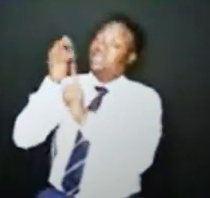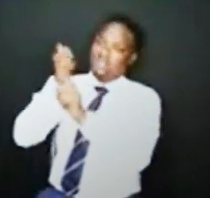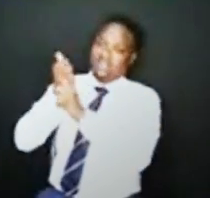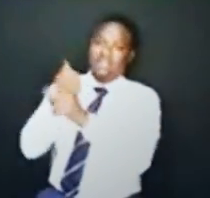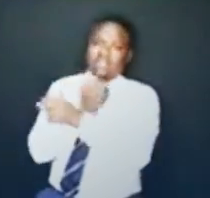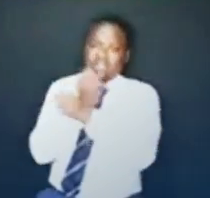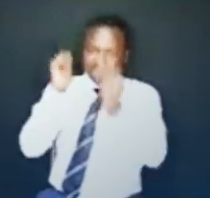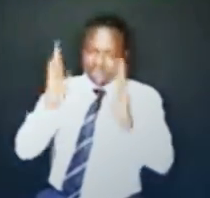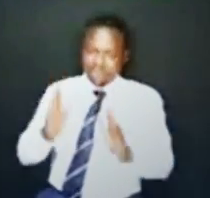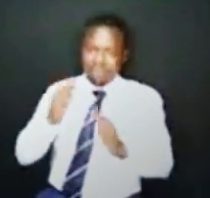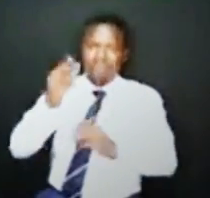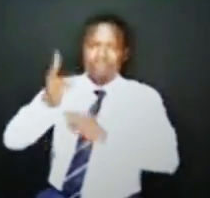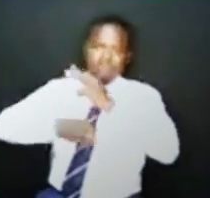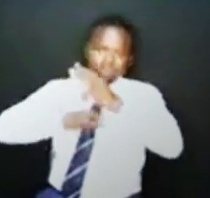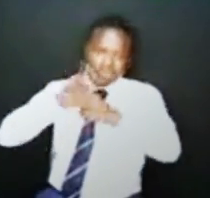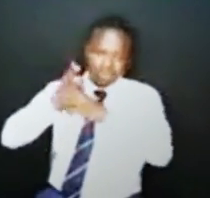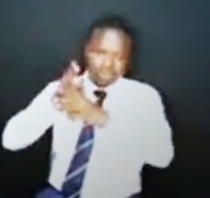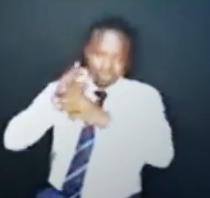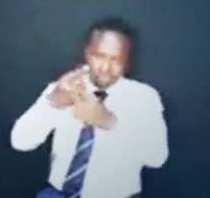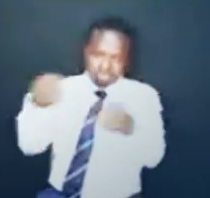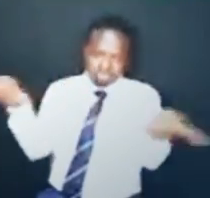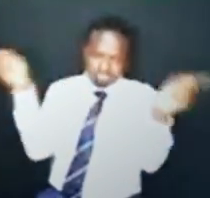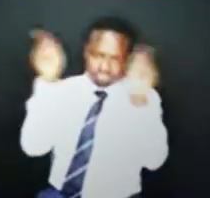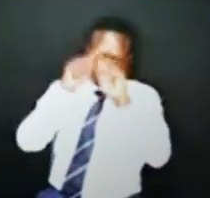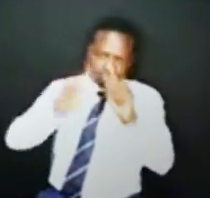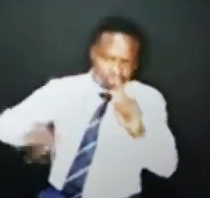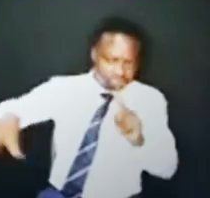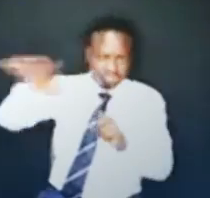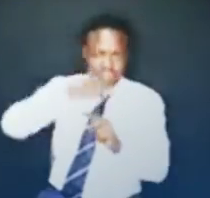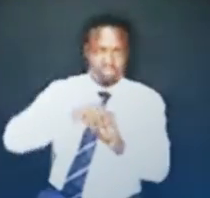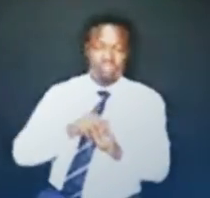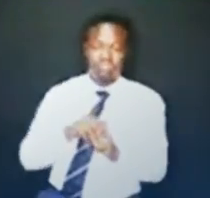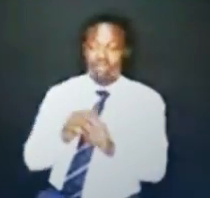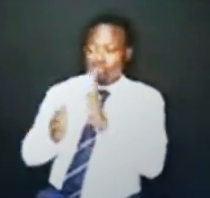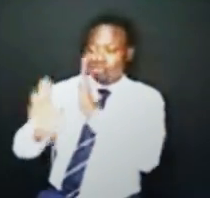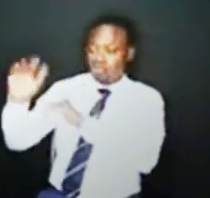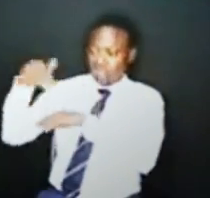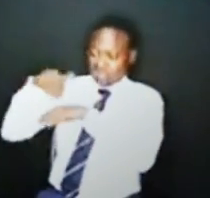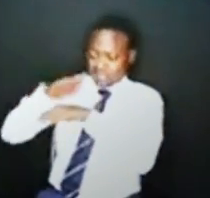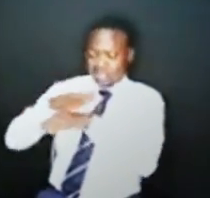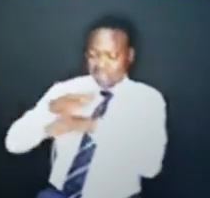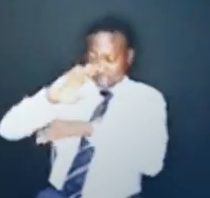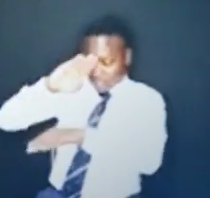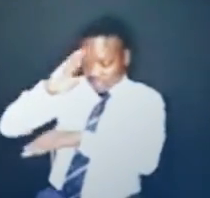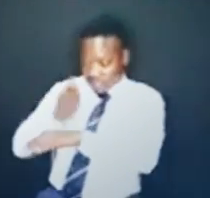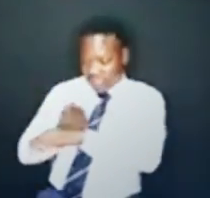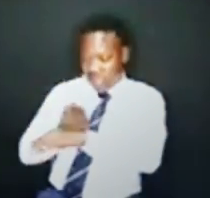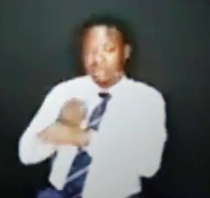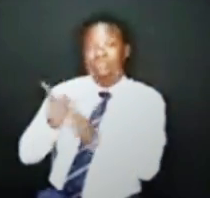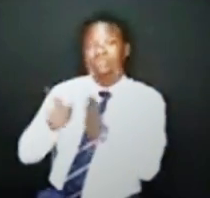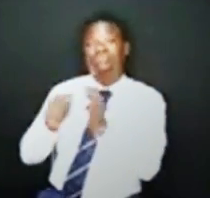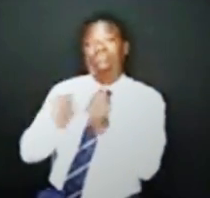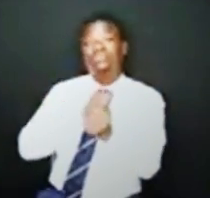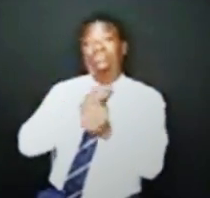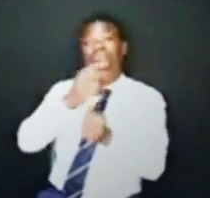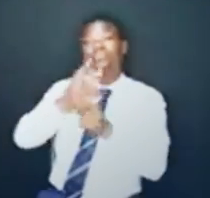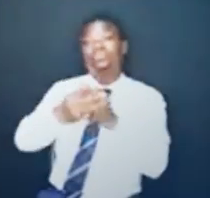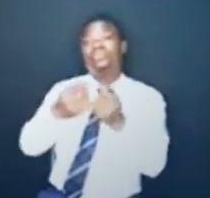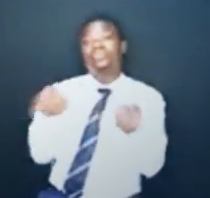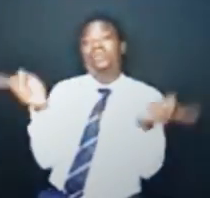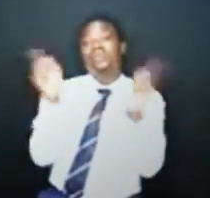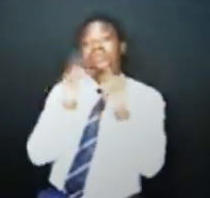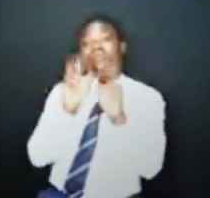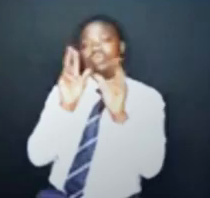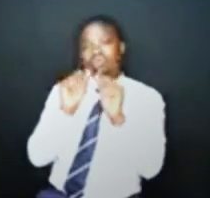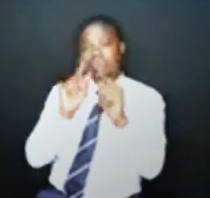the world. God sent His Son into this world not to condemn the world, but that the world through